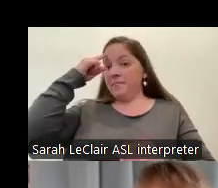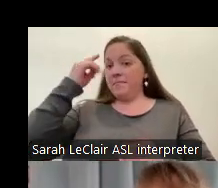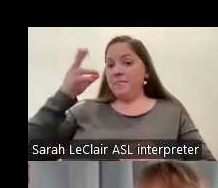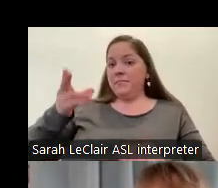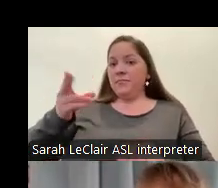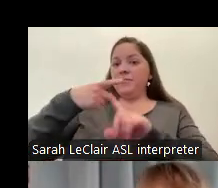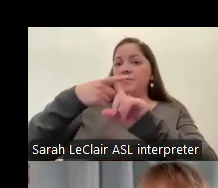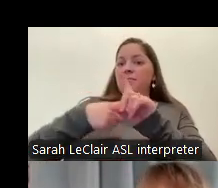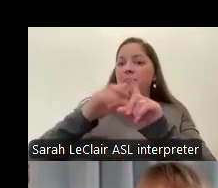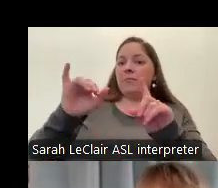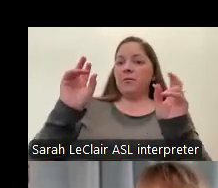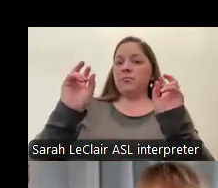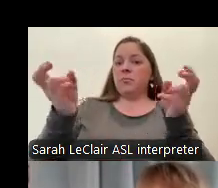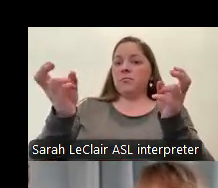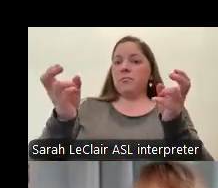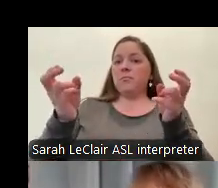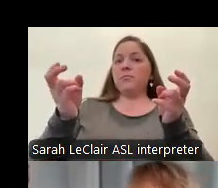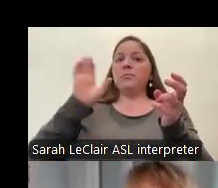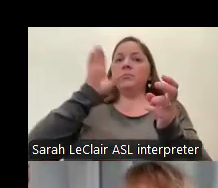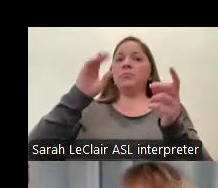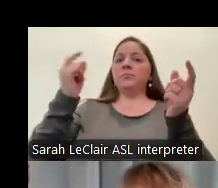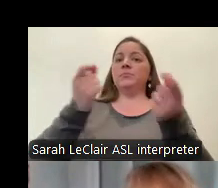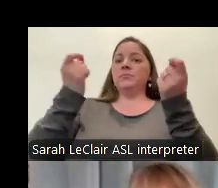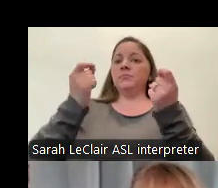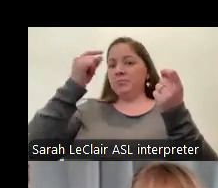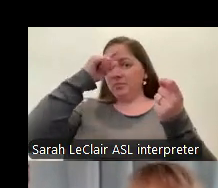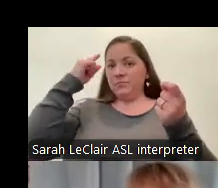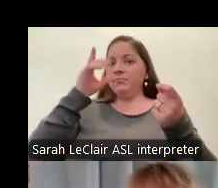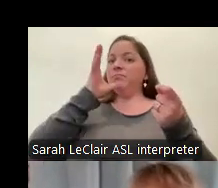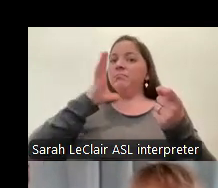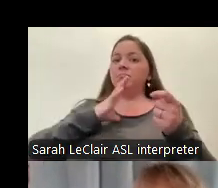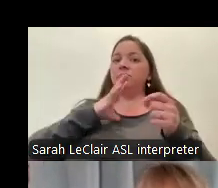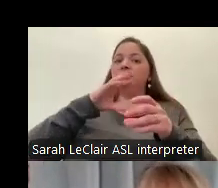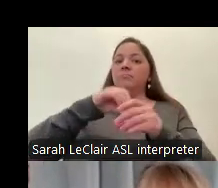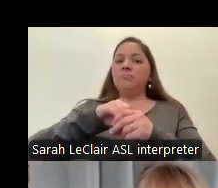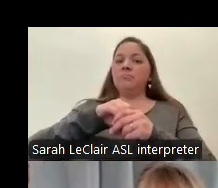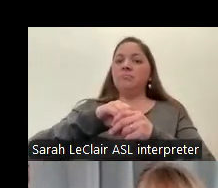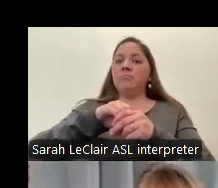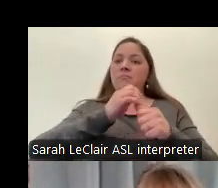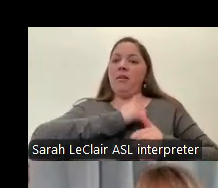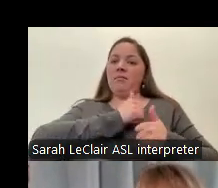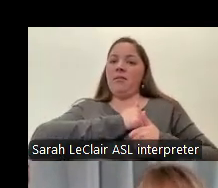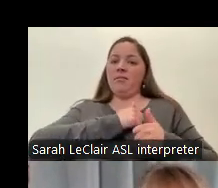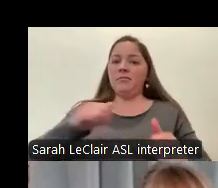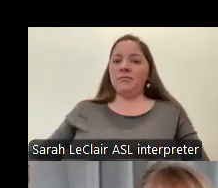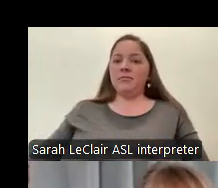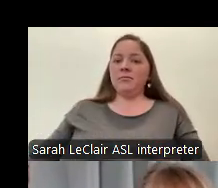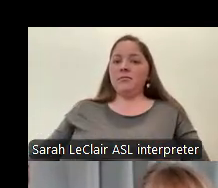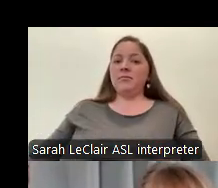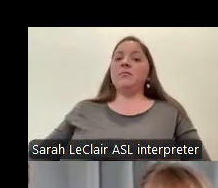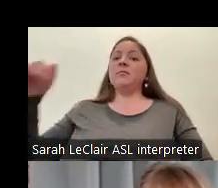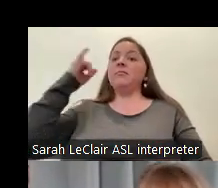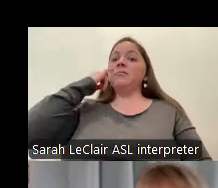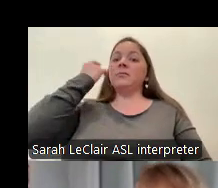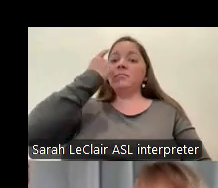the topic is going to be celebrating Black women in the military. So if you'd like to get